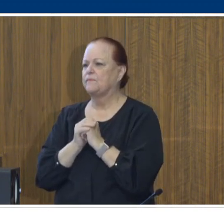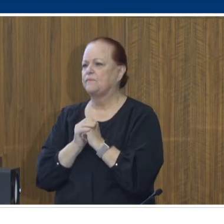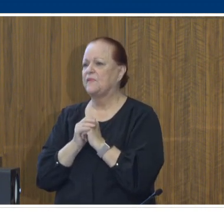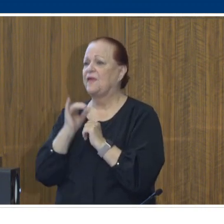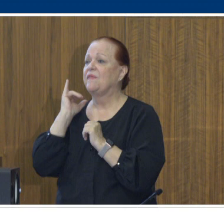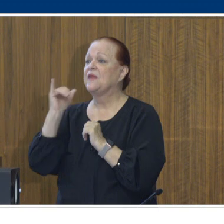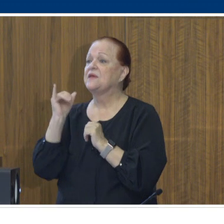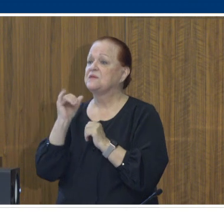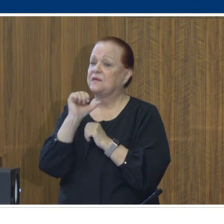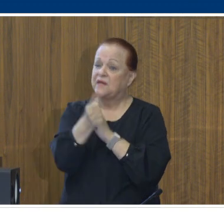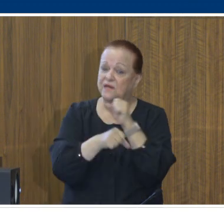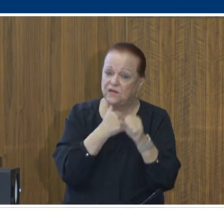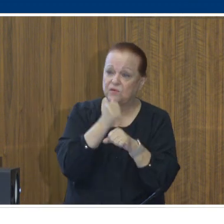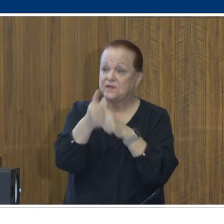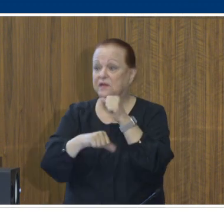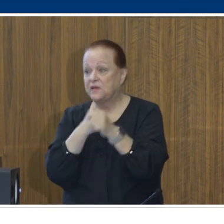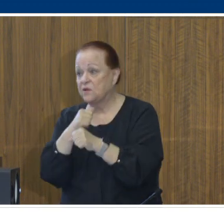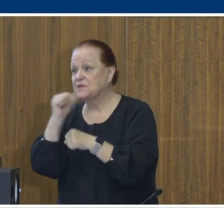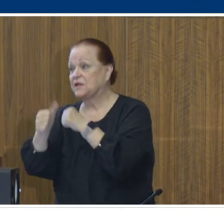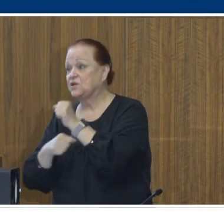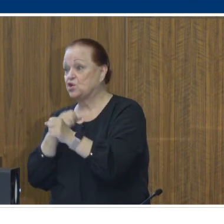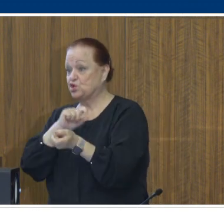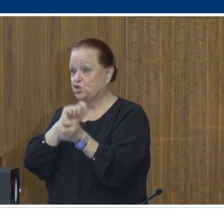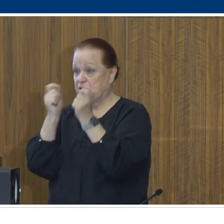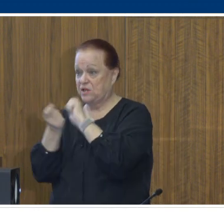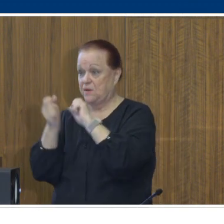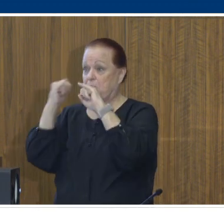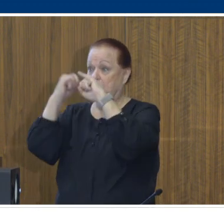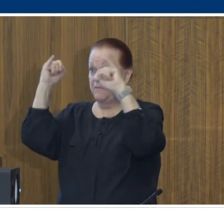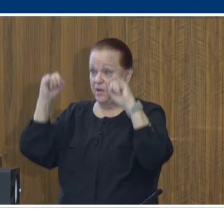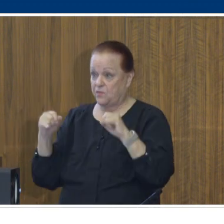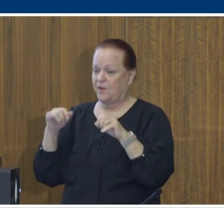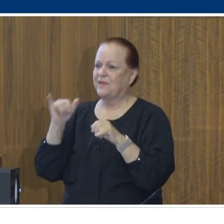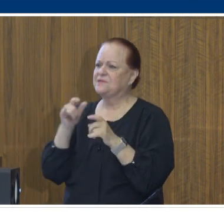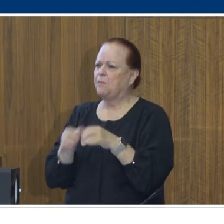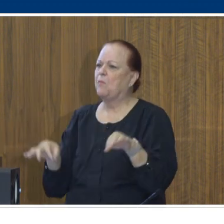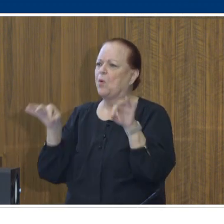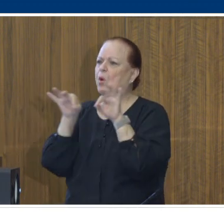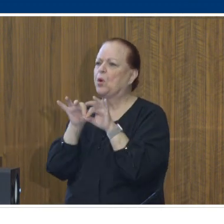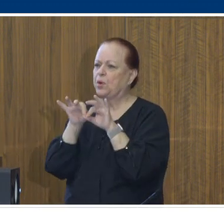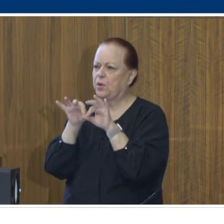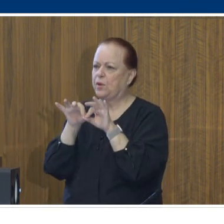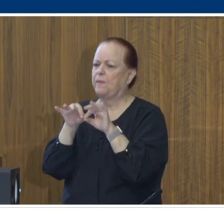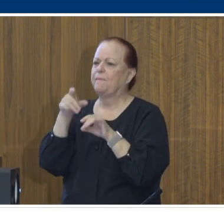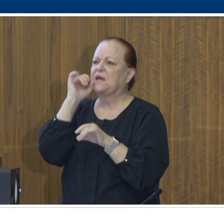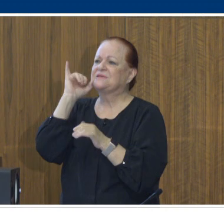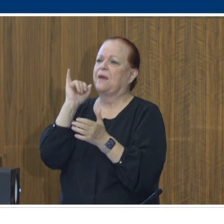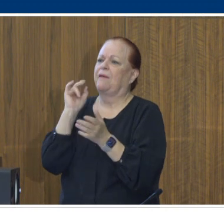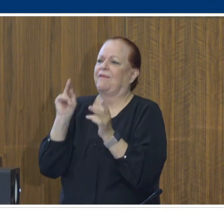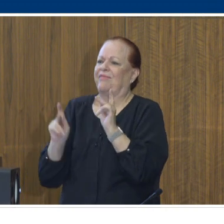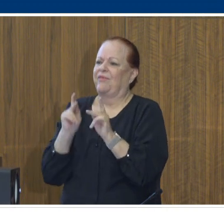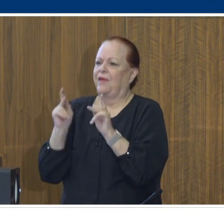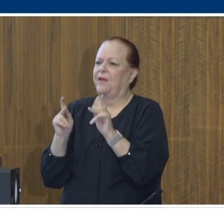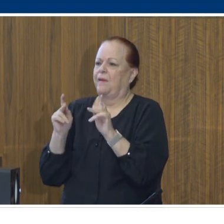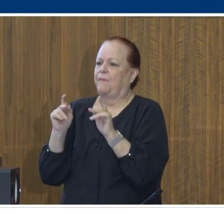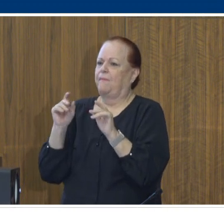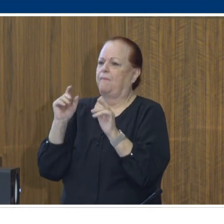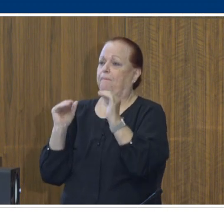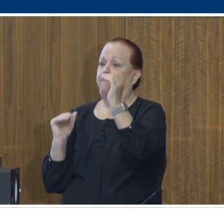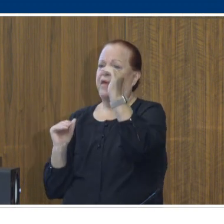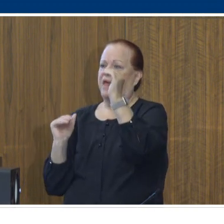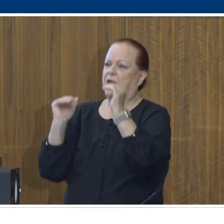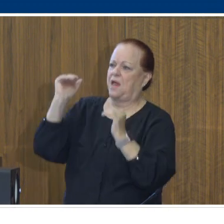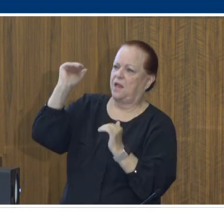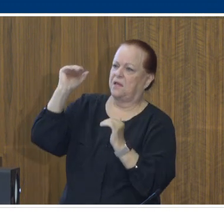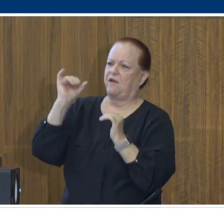periodic redistricting and redrawing of the boundaries are important to rebalance district populations, as population growth is